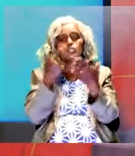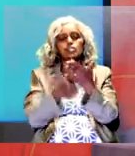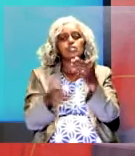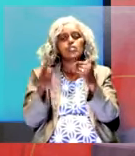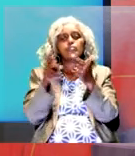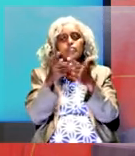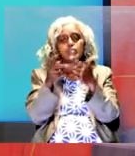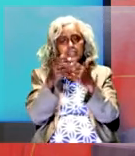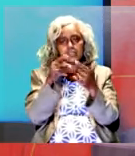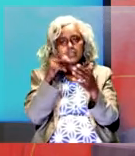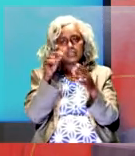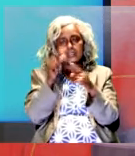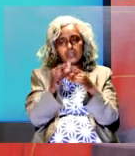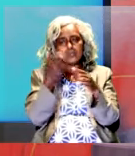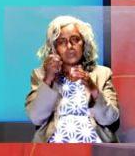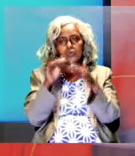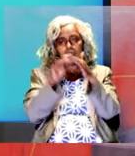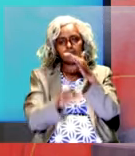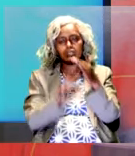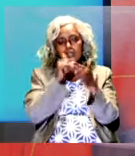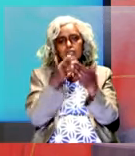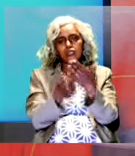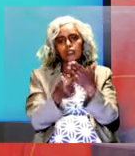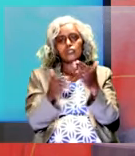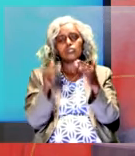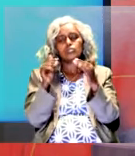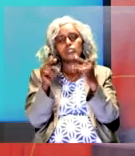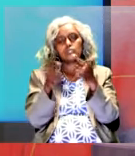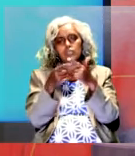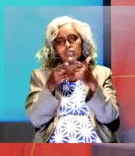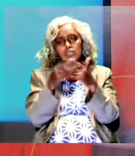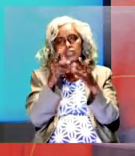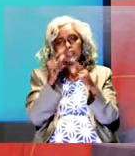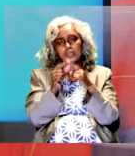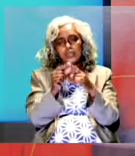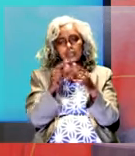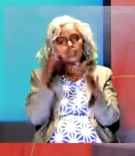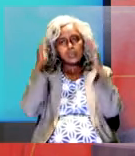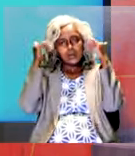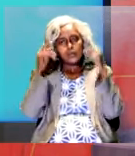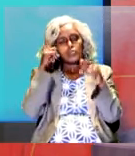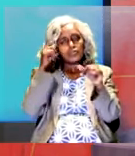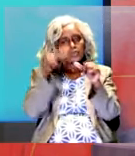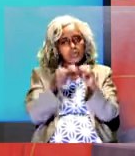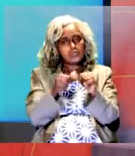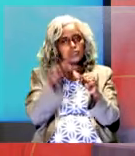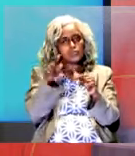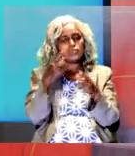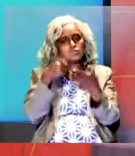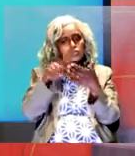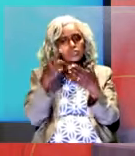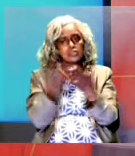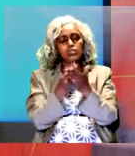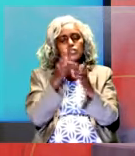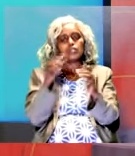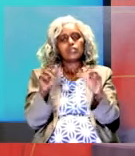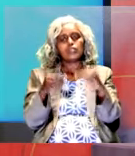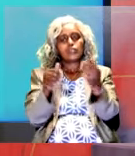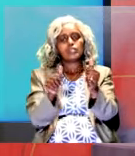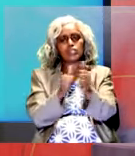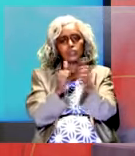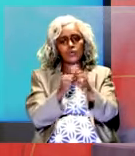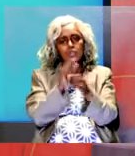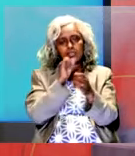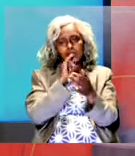preceding term, or it's not less than or equal to the preceding term. So I hope you remember to check whether a given sequence